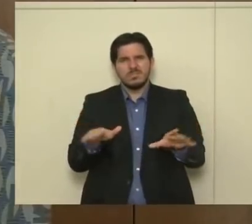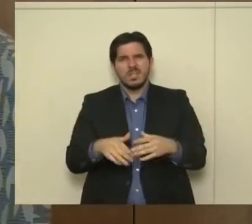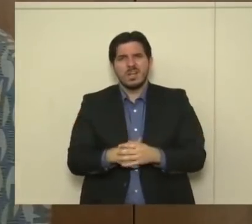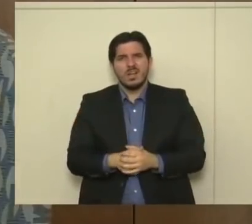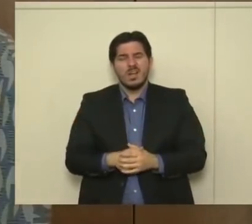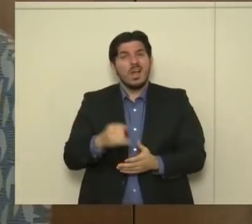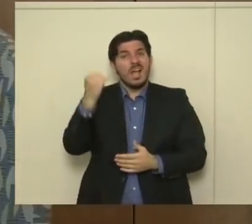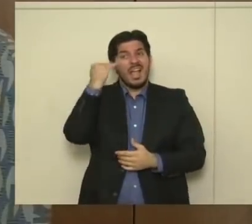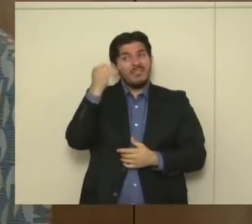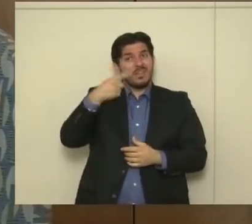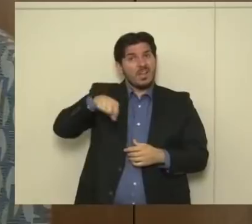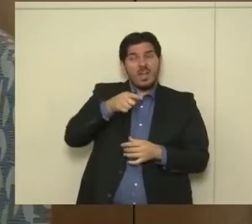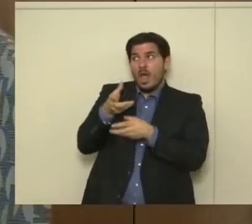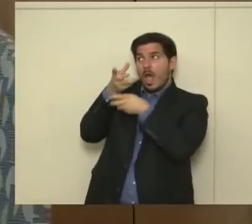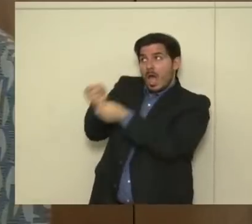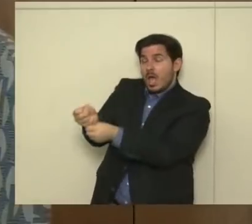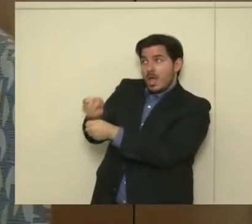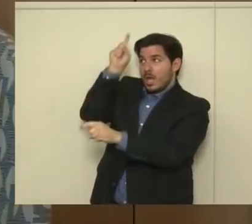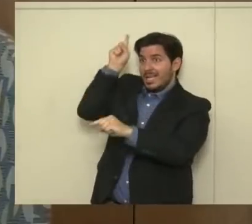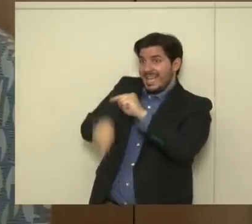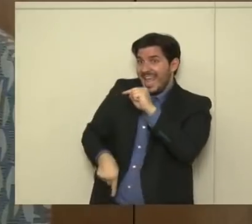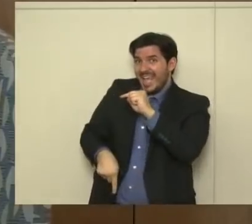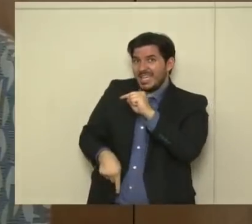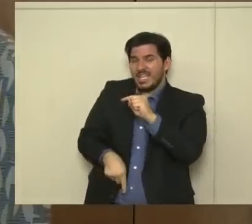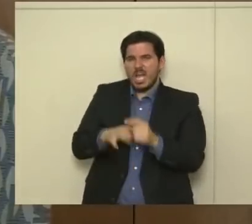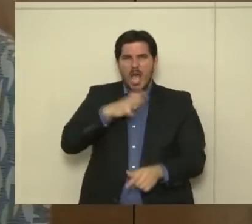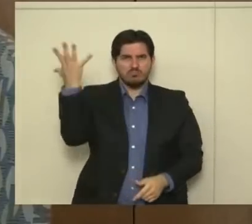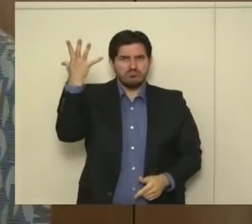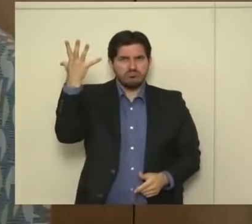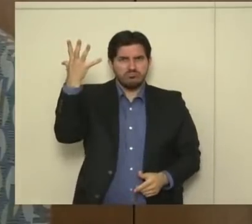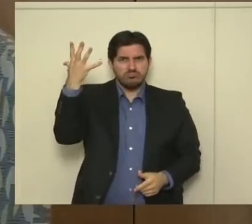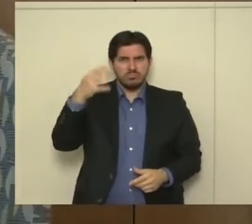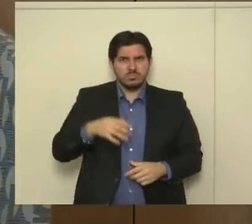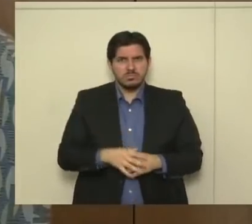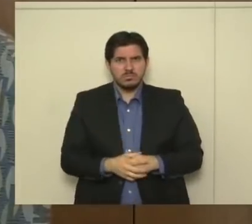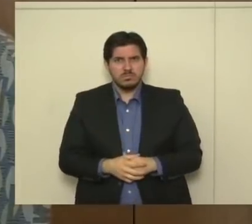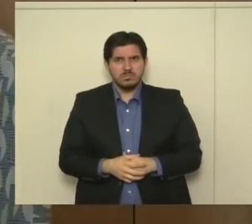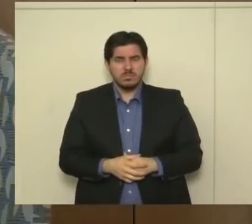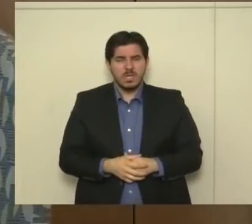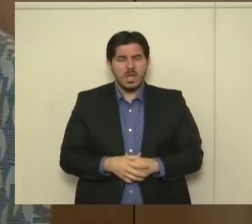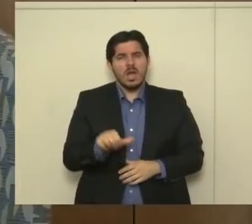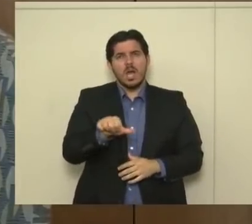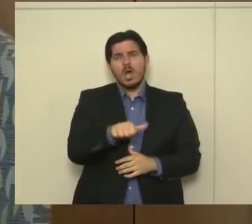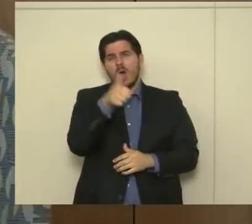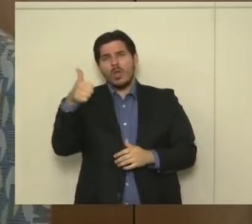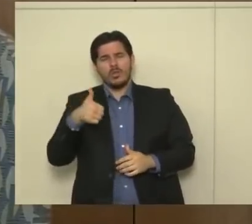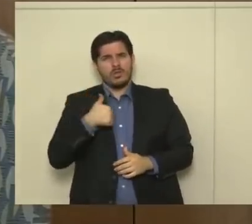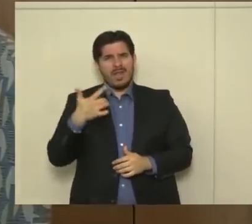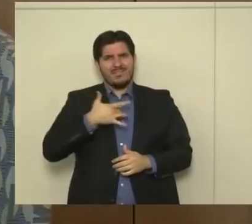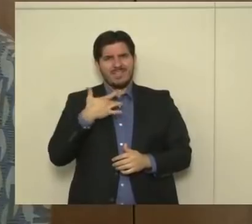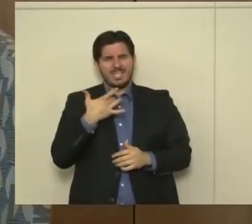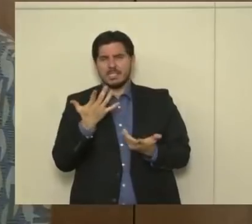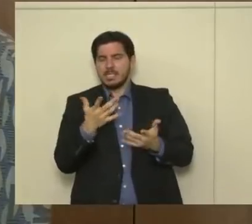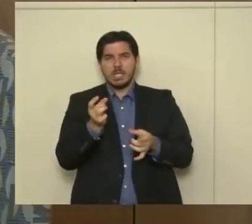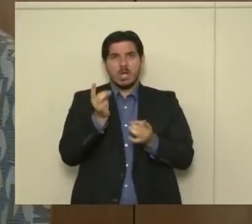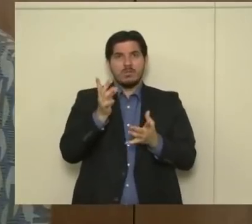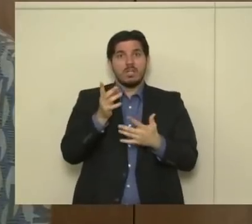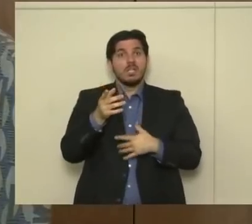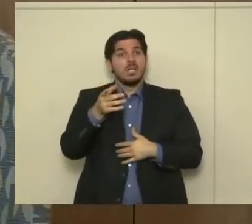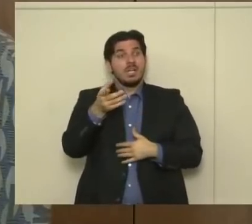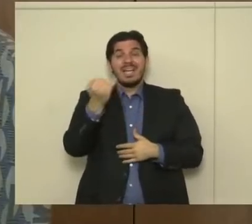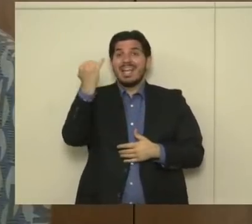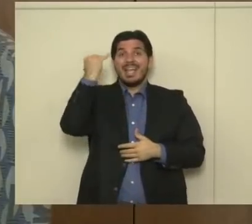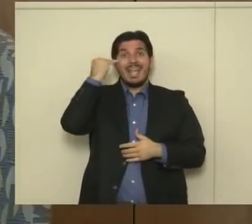outrageous. And then the second thing that's really disturbing about this is that you don't manage transmission and you